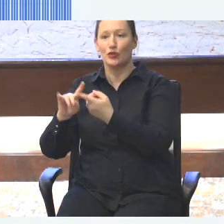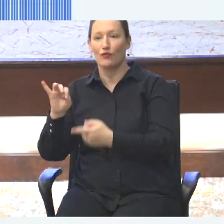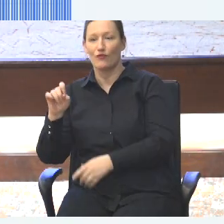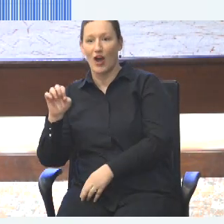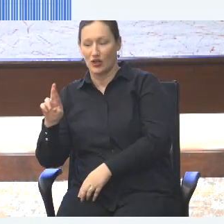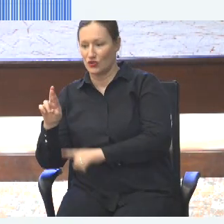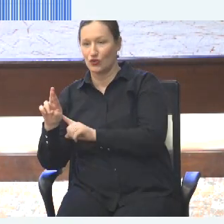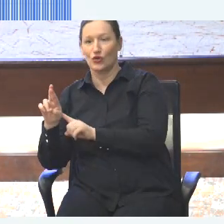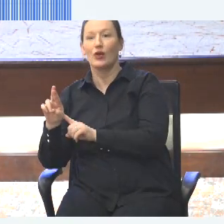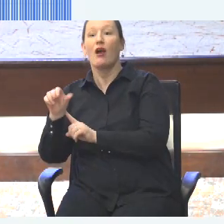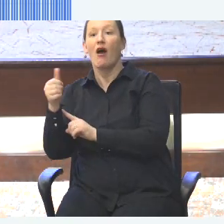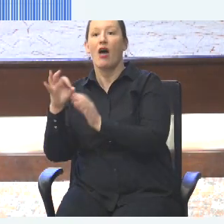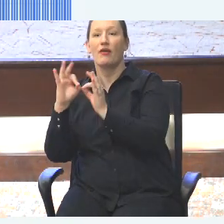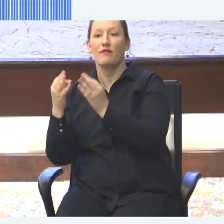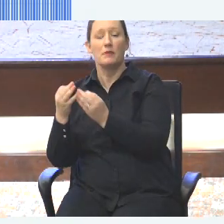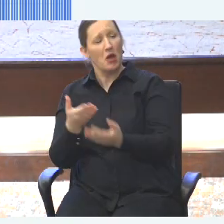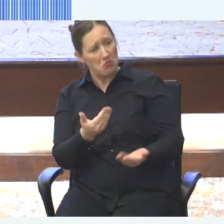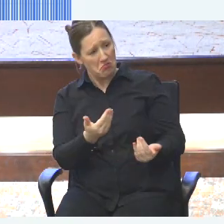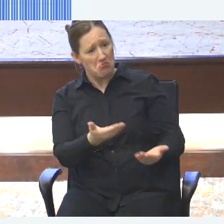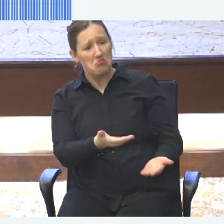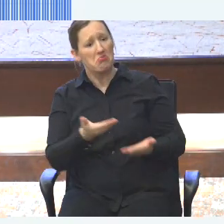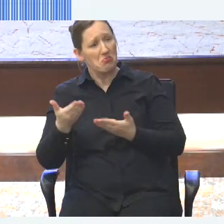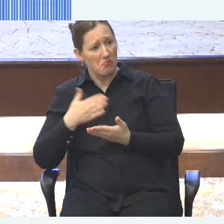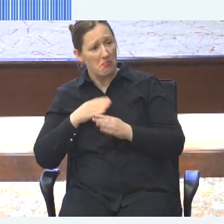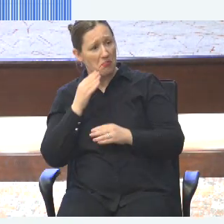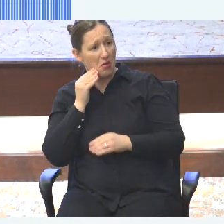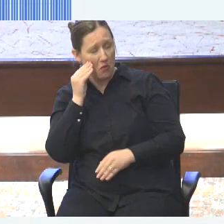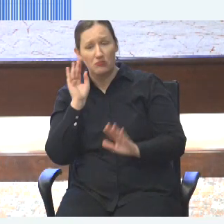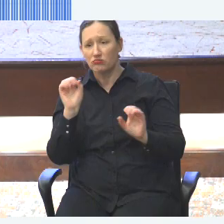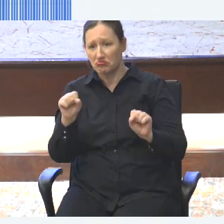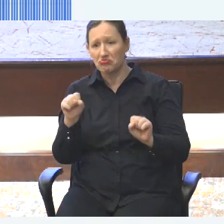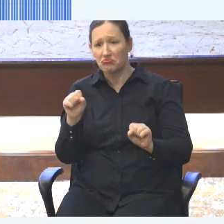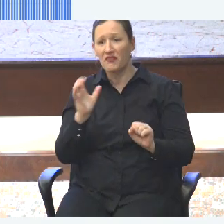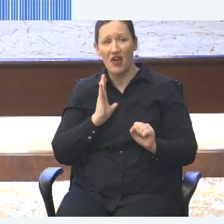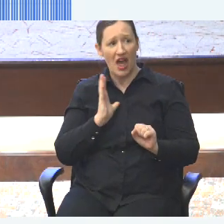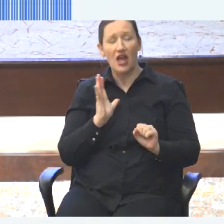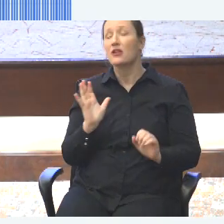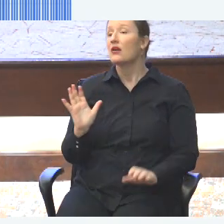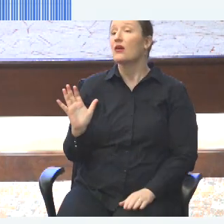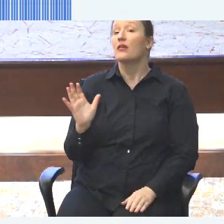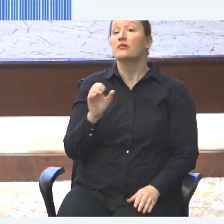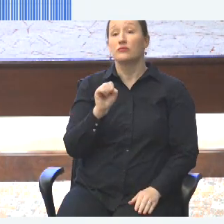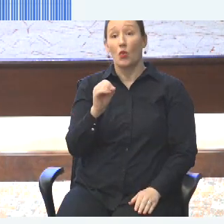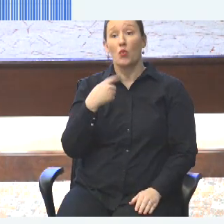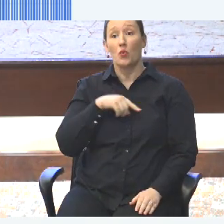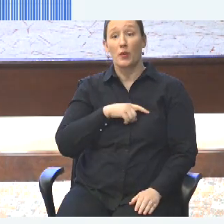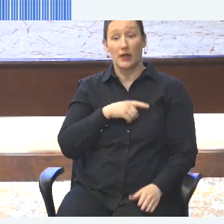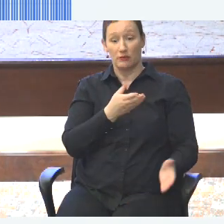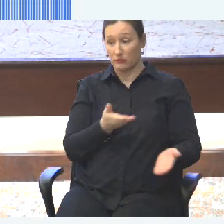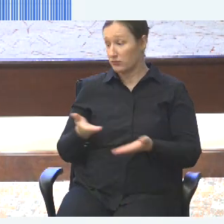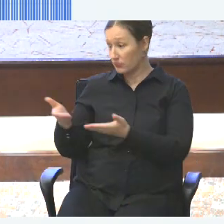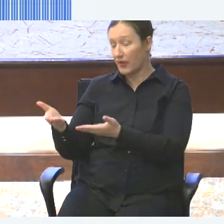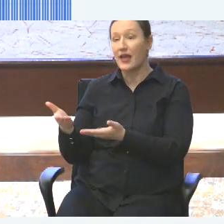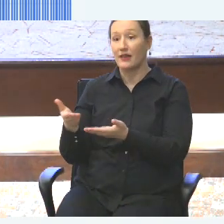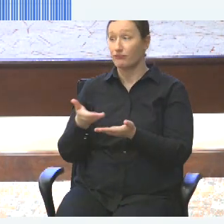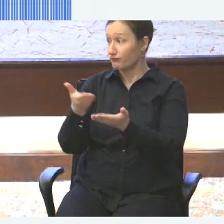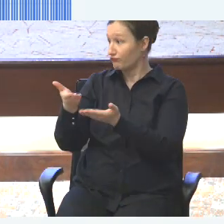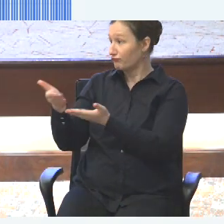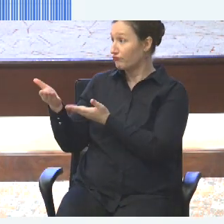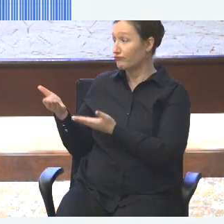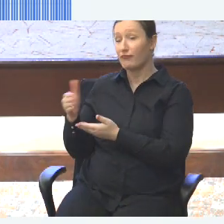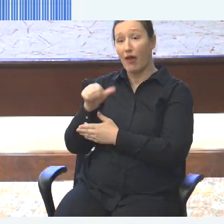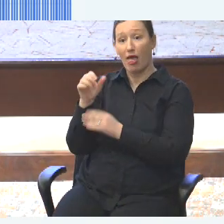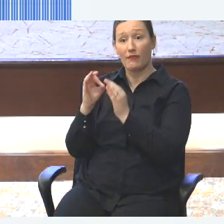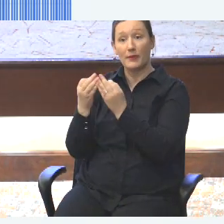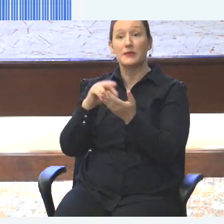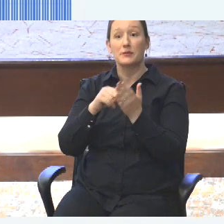shelter. They increase the capacity without having to build more capacity and enable us to save more animals. However, explosion of